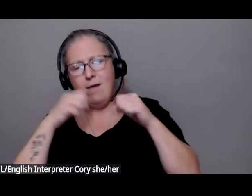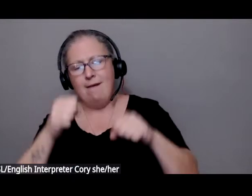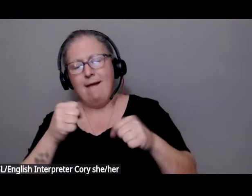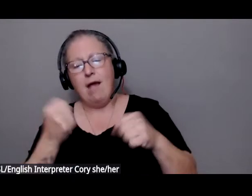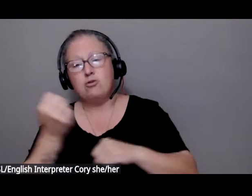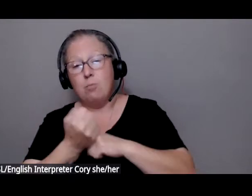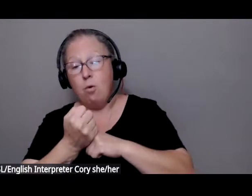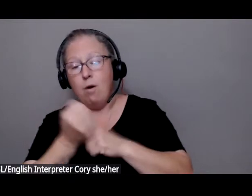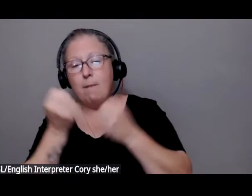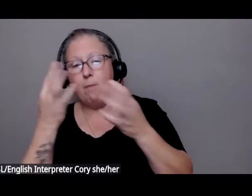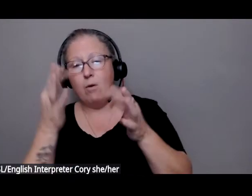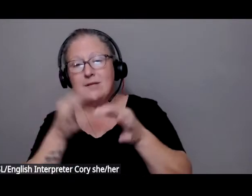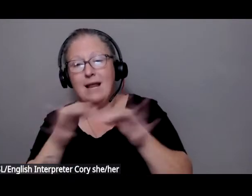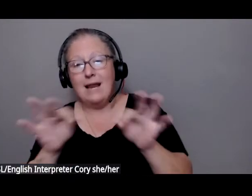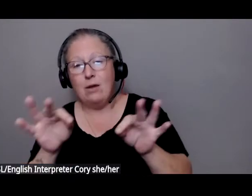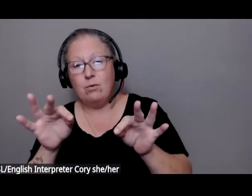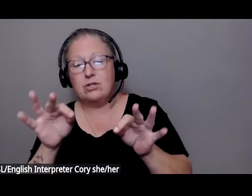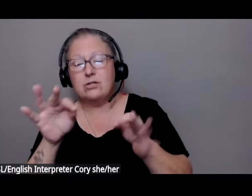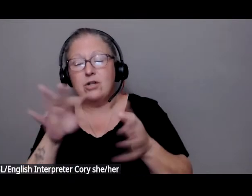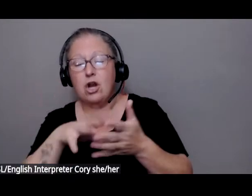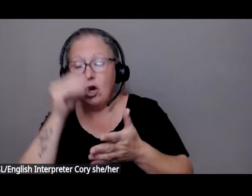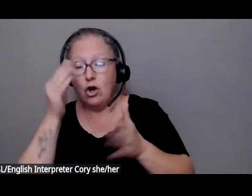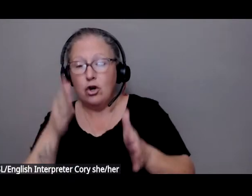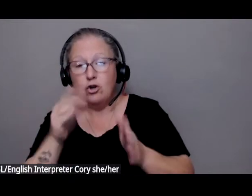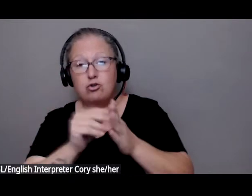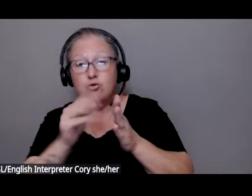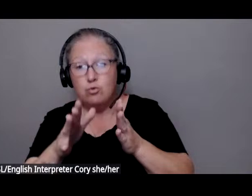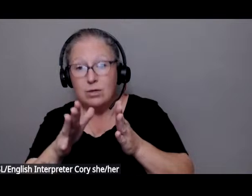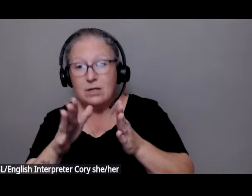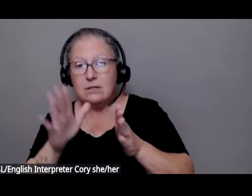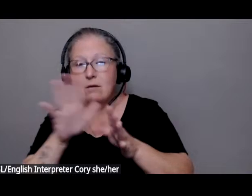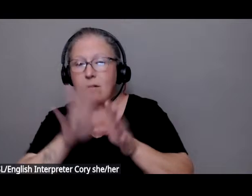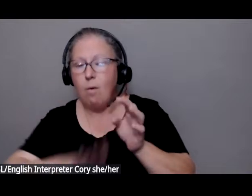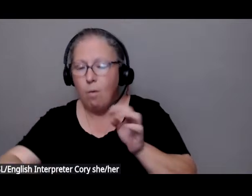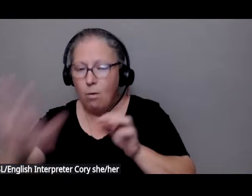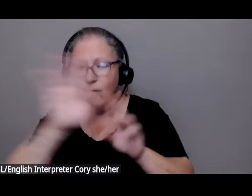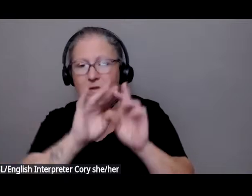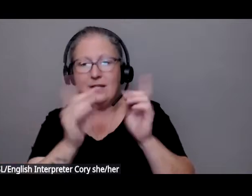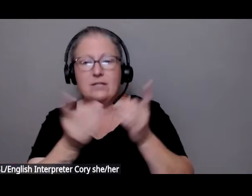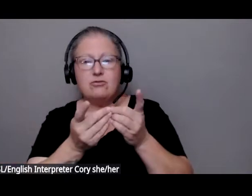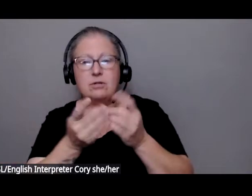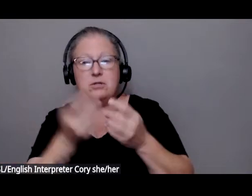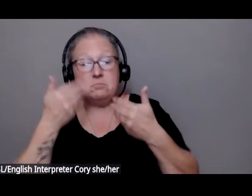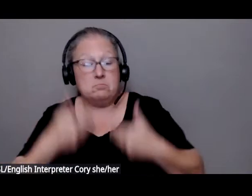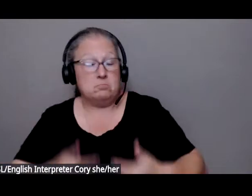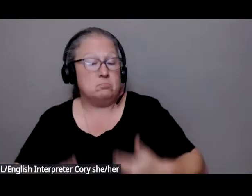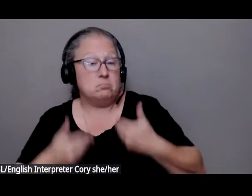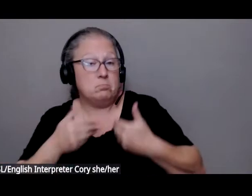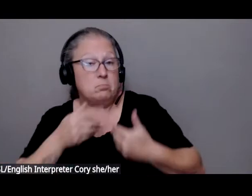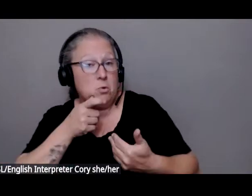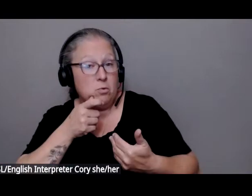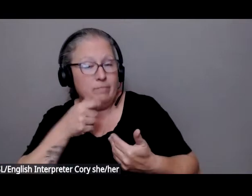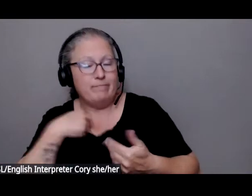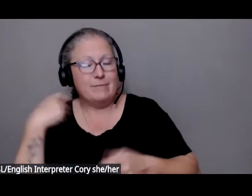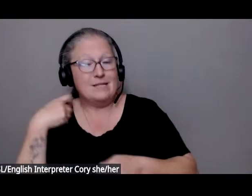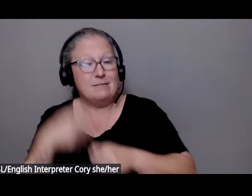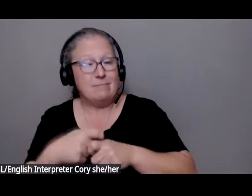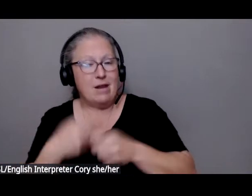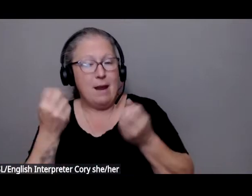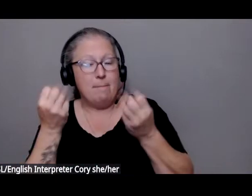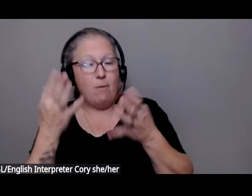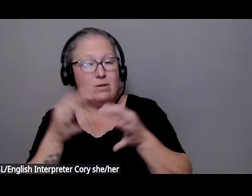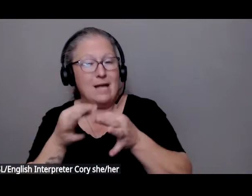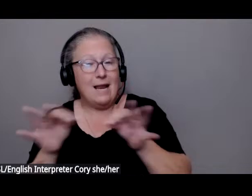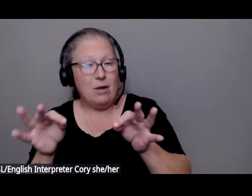our multilingual language learner students throughout our district. A little bit about me. I am a Spanish and multilingual